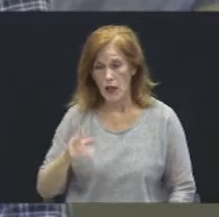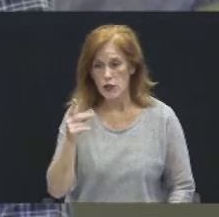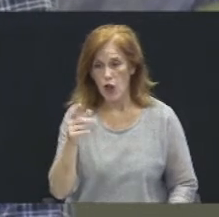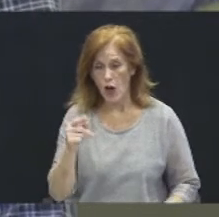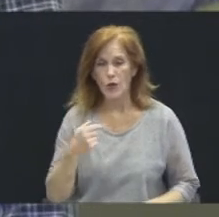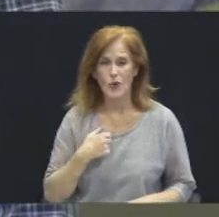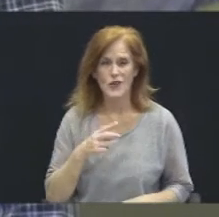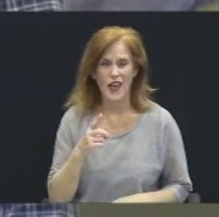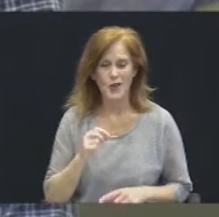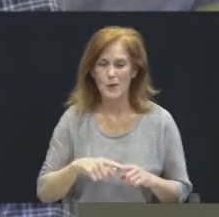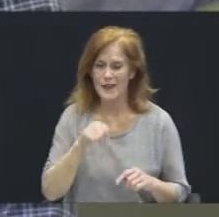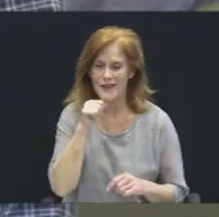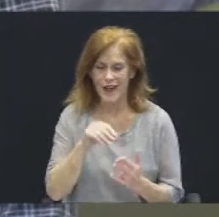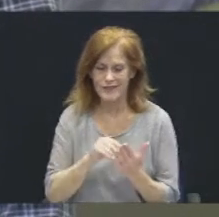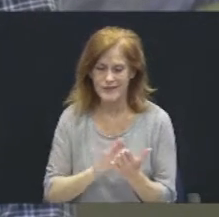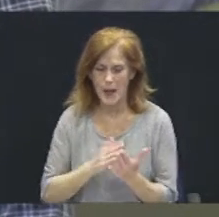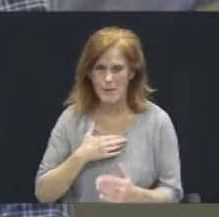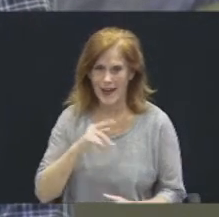taxes. So